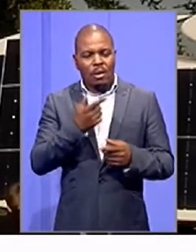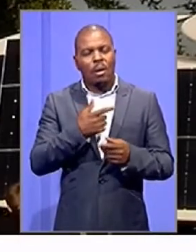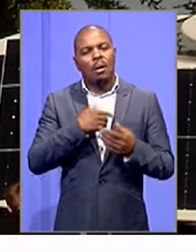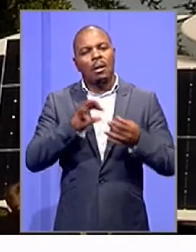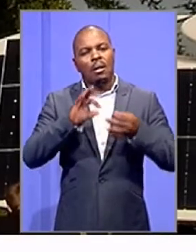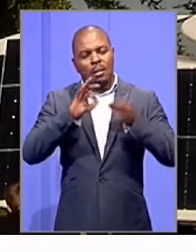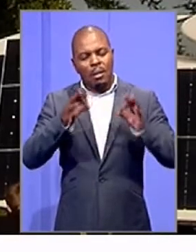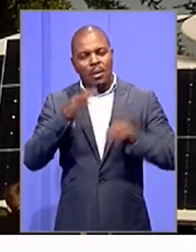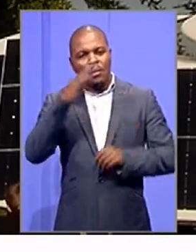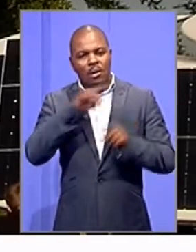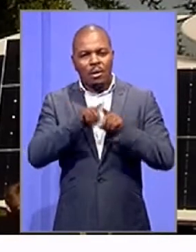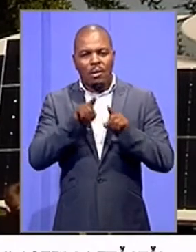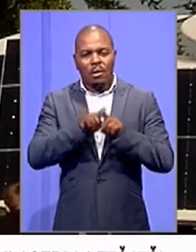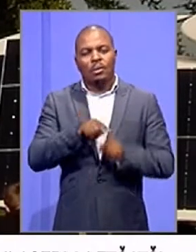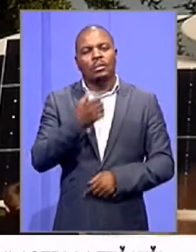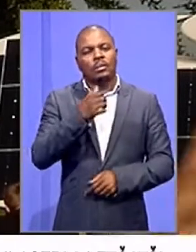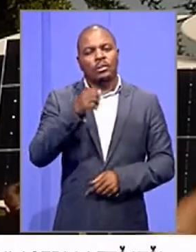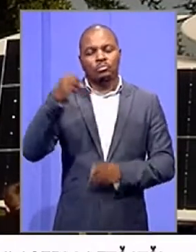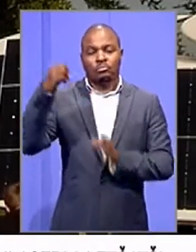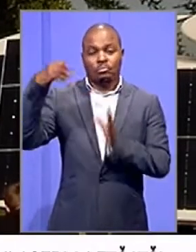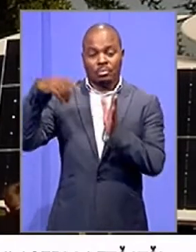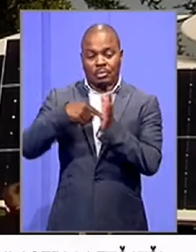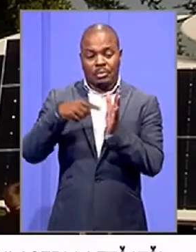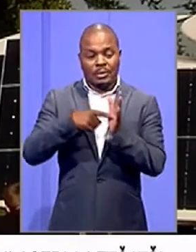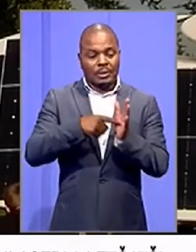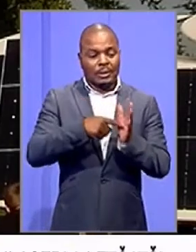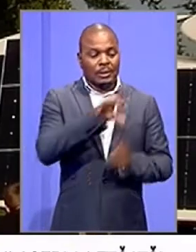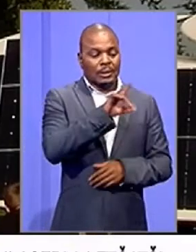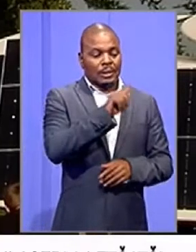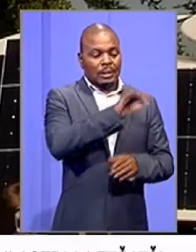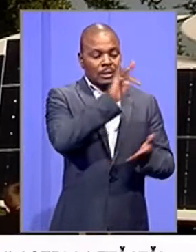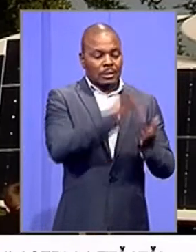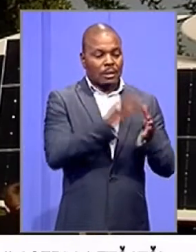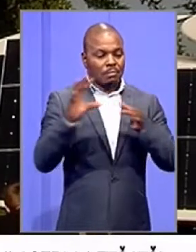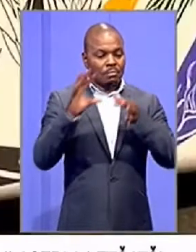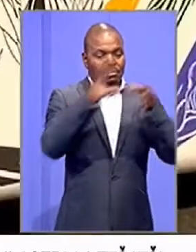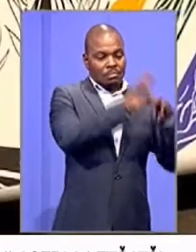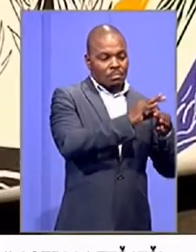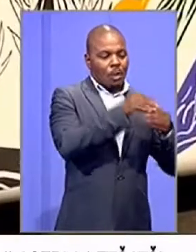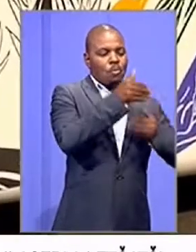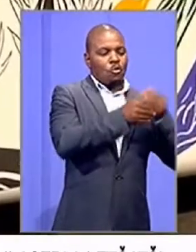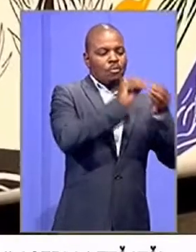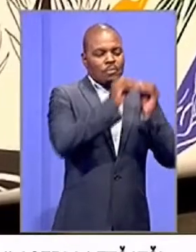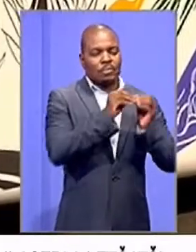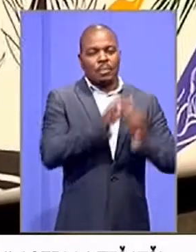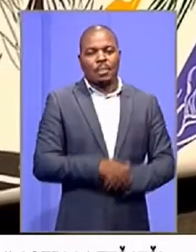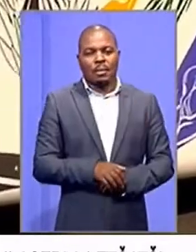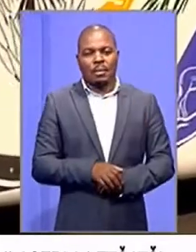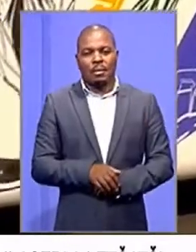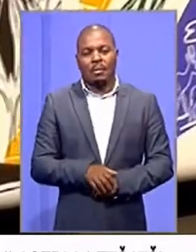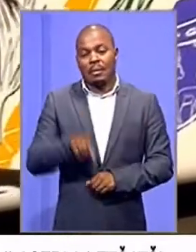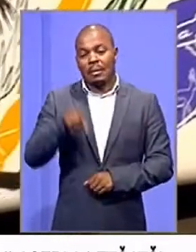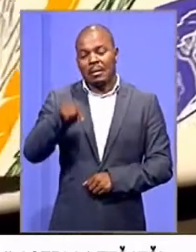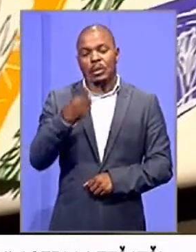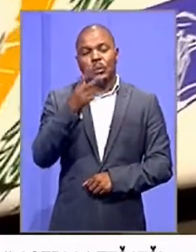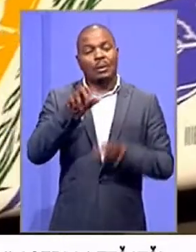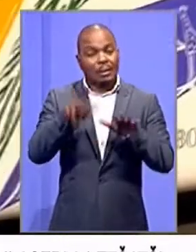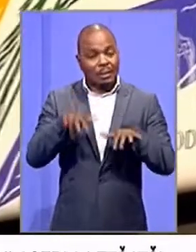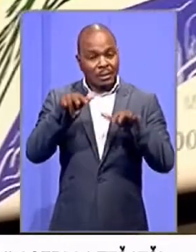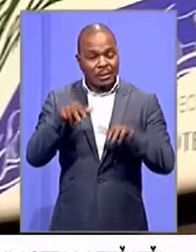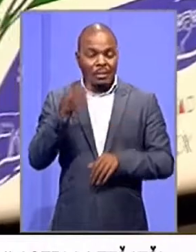sends data from the solar car to our data center, and our data center we then process it. Go ya ka 2018 sa Sol Solar Challenge, setlhopha